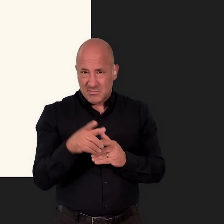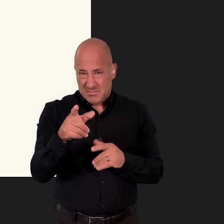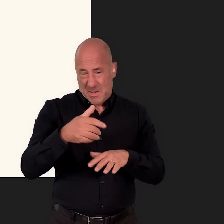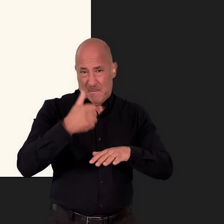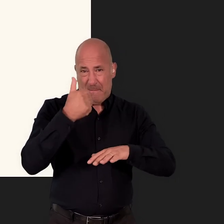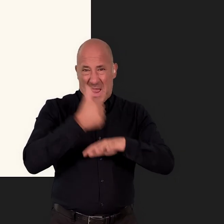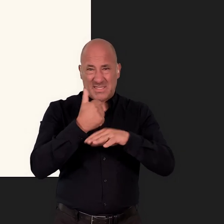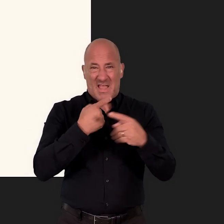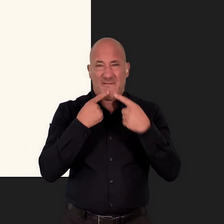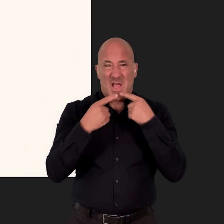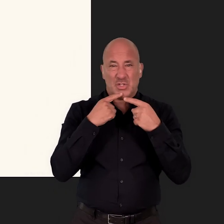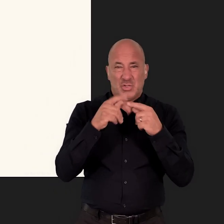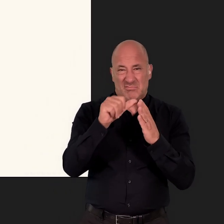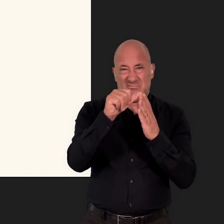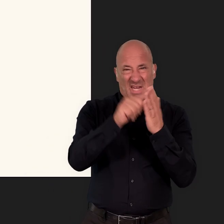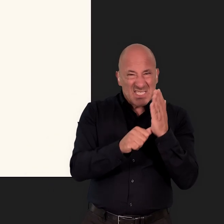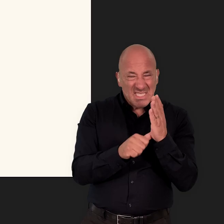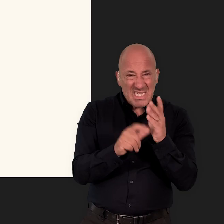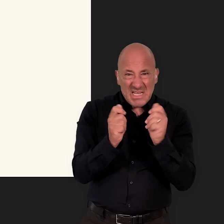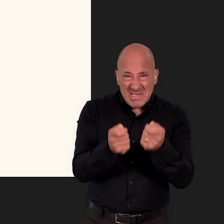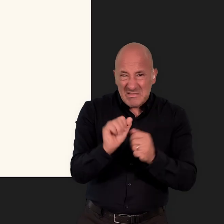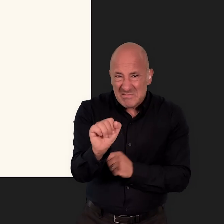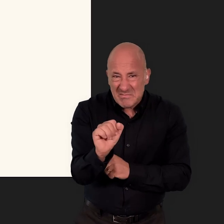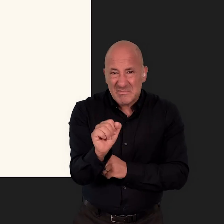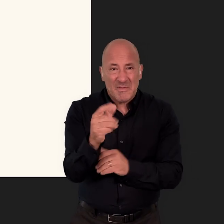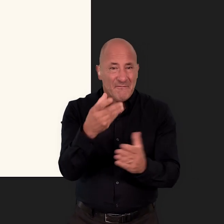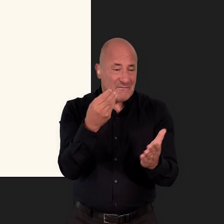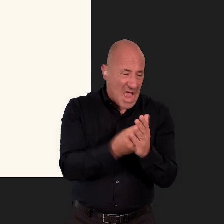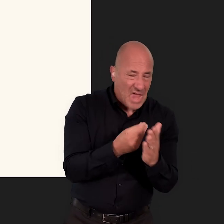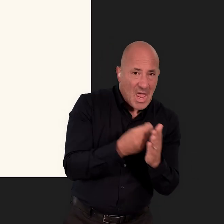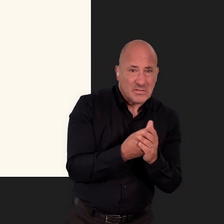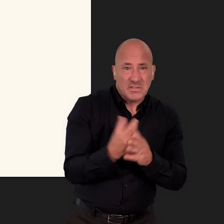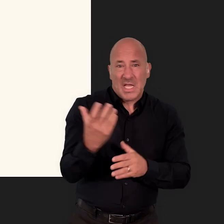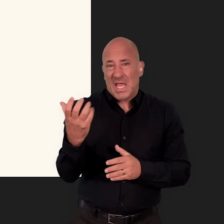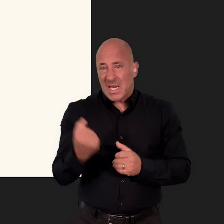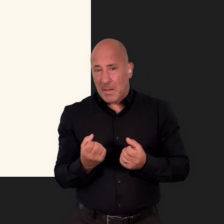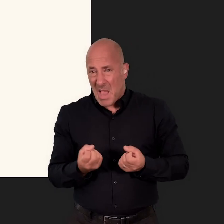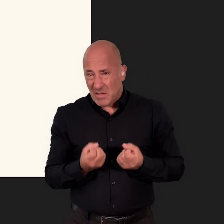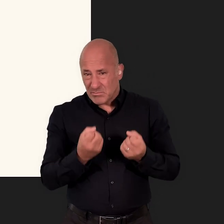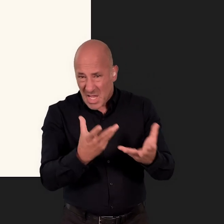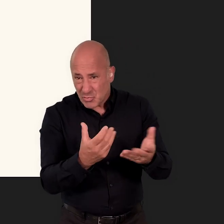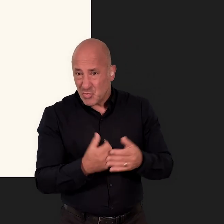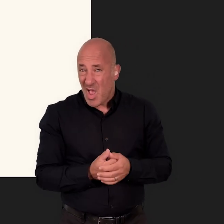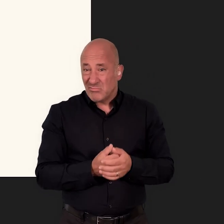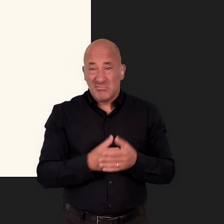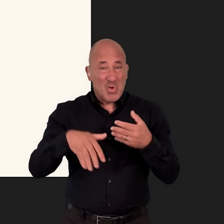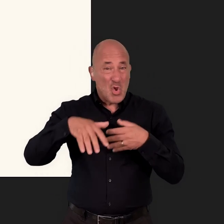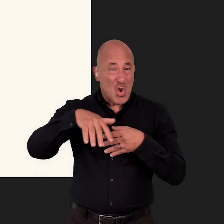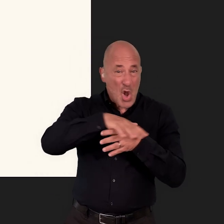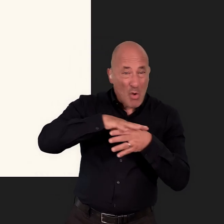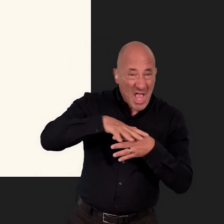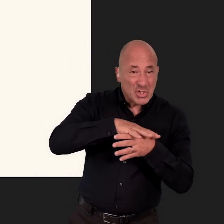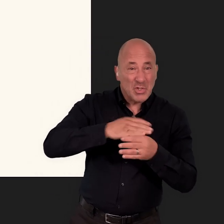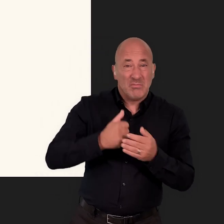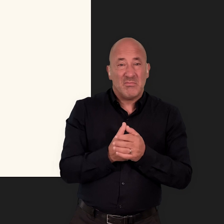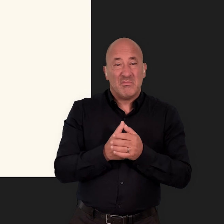sections: basic details, listing status, finance, income and